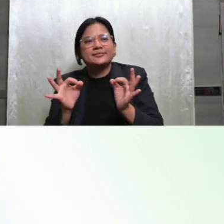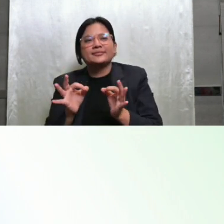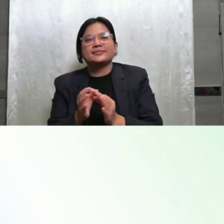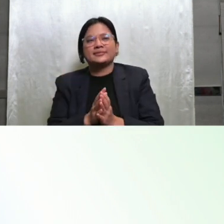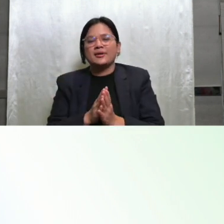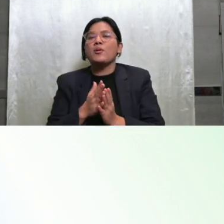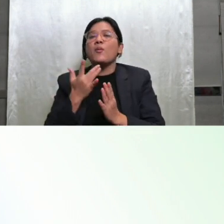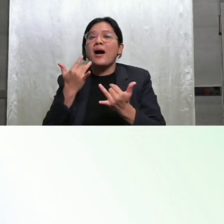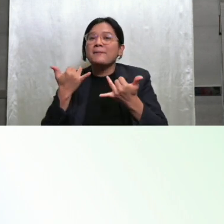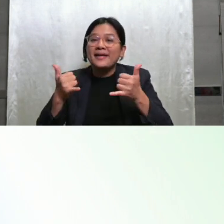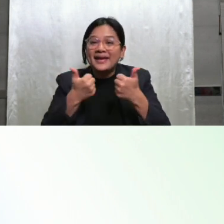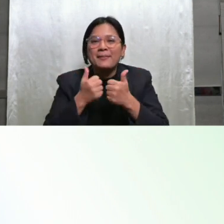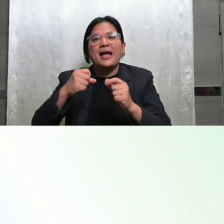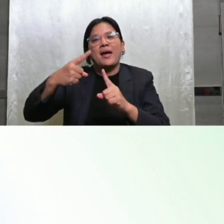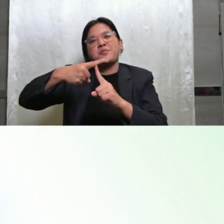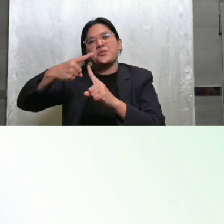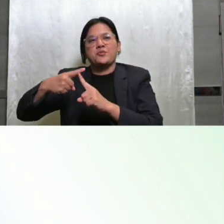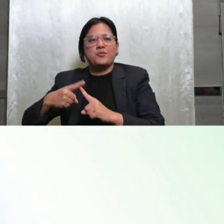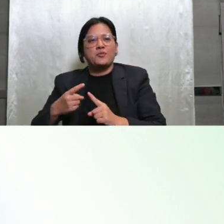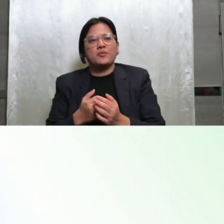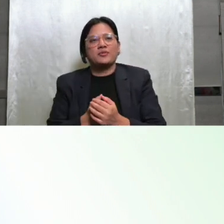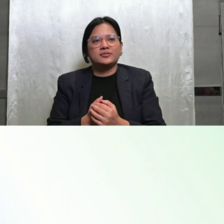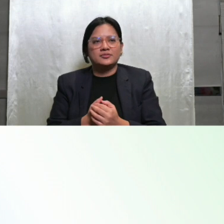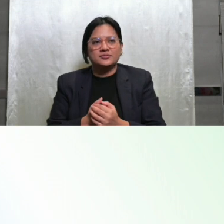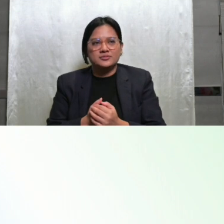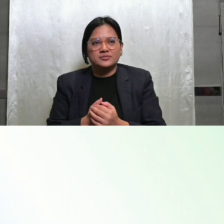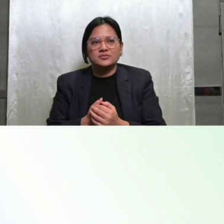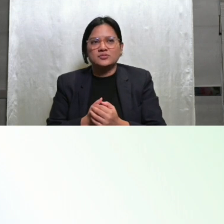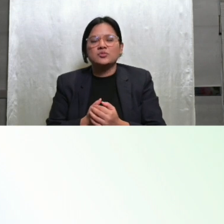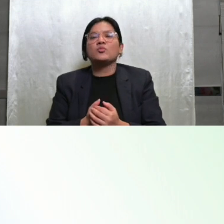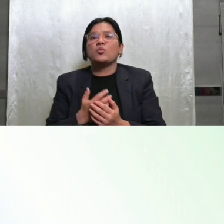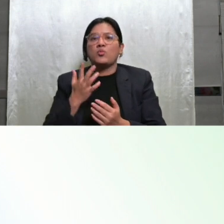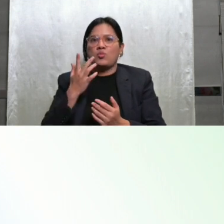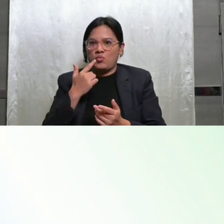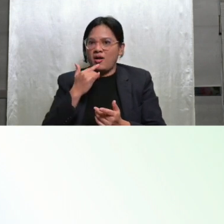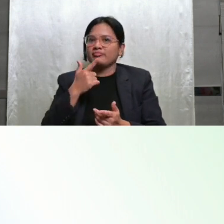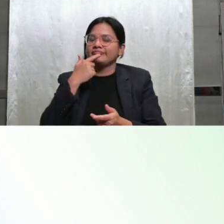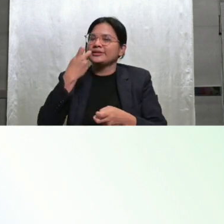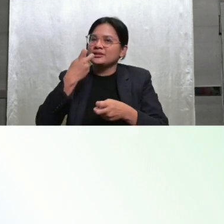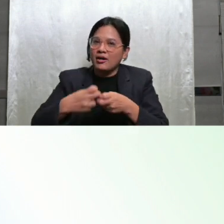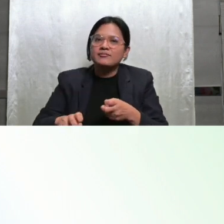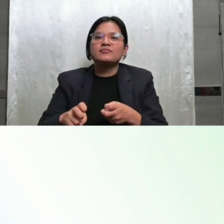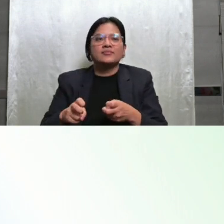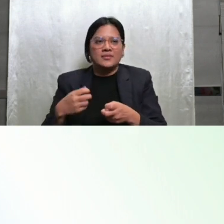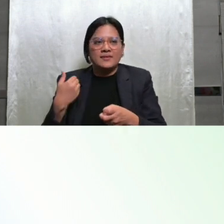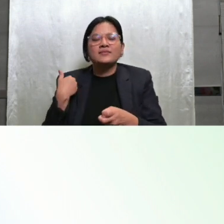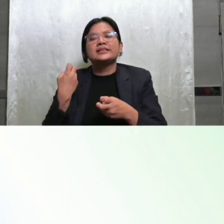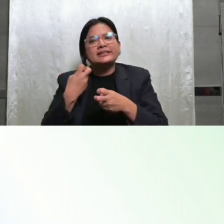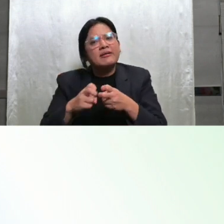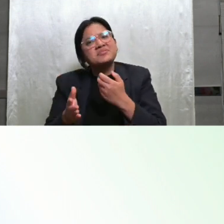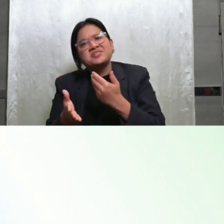games. But AI is now the game changer. So you are seeing